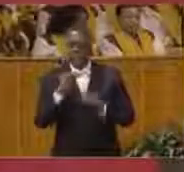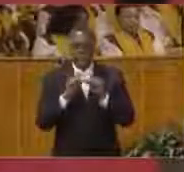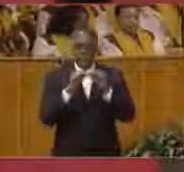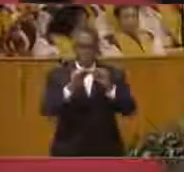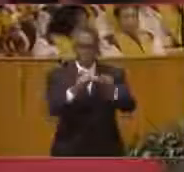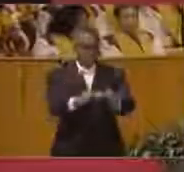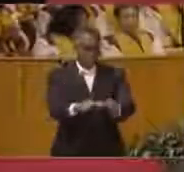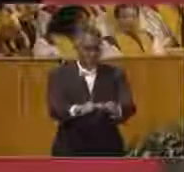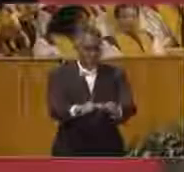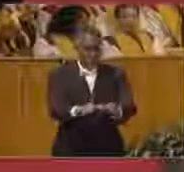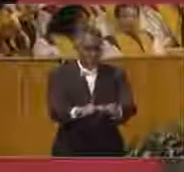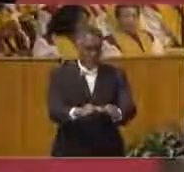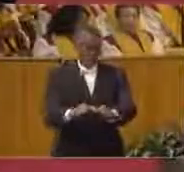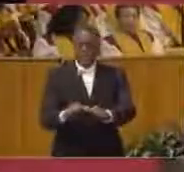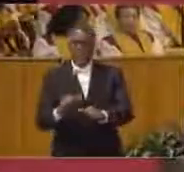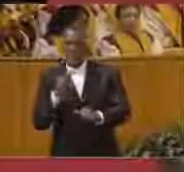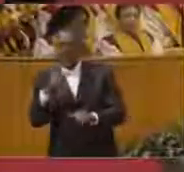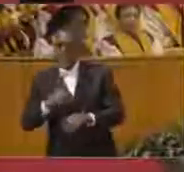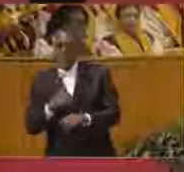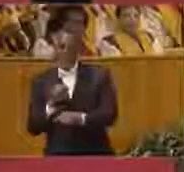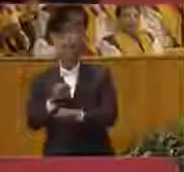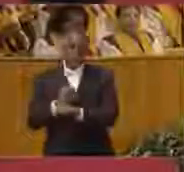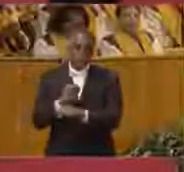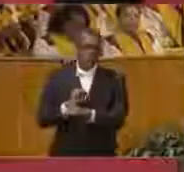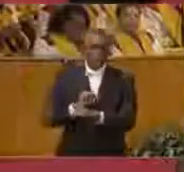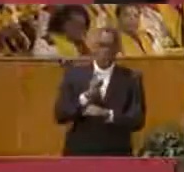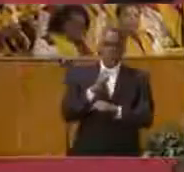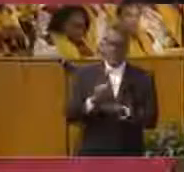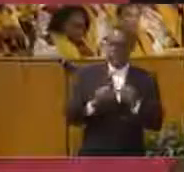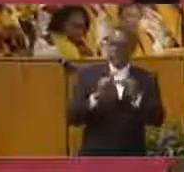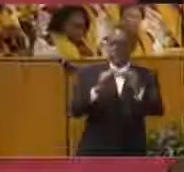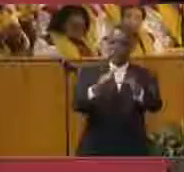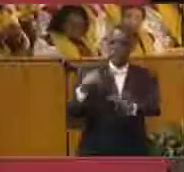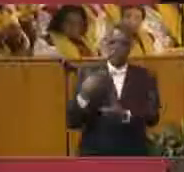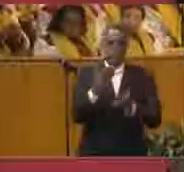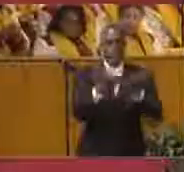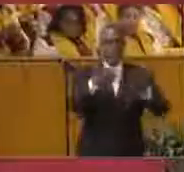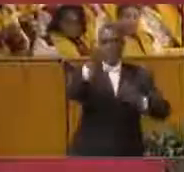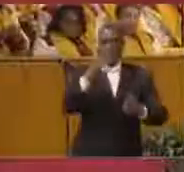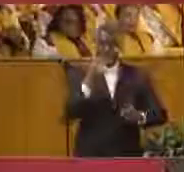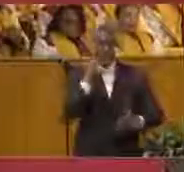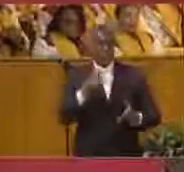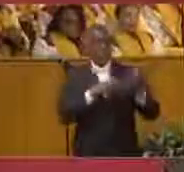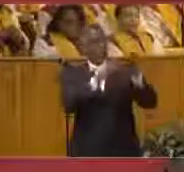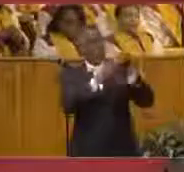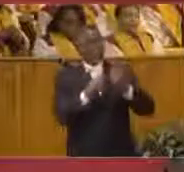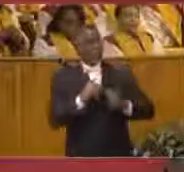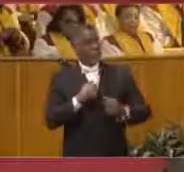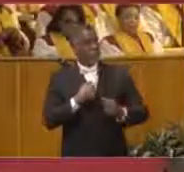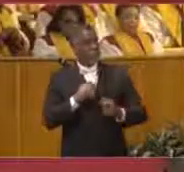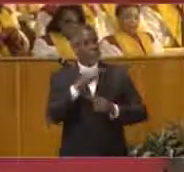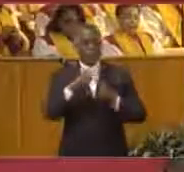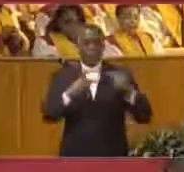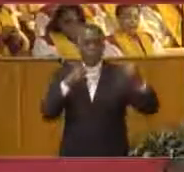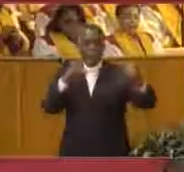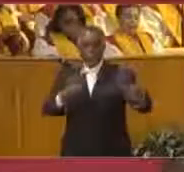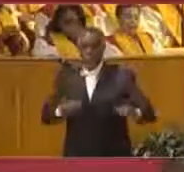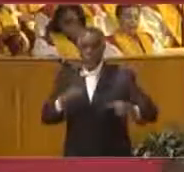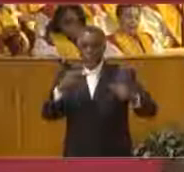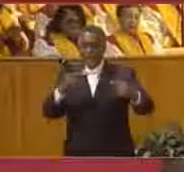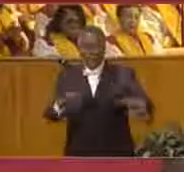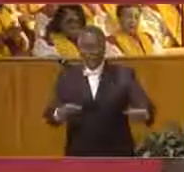forever. Unemployment is not permanent. We serve a God who says, if you'll trust me when you're